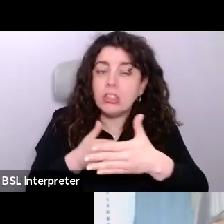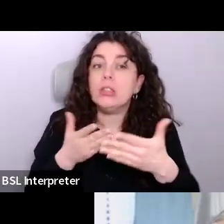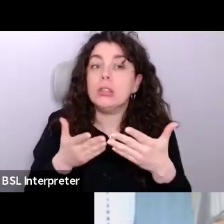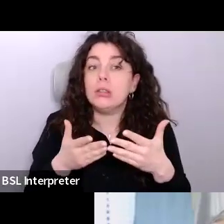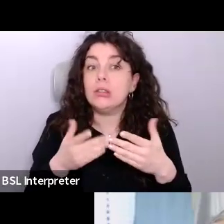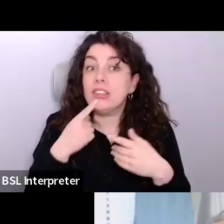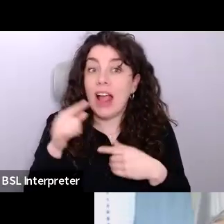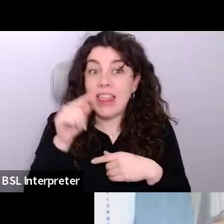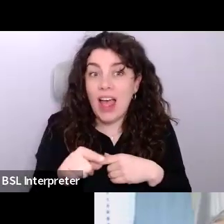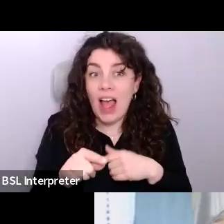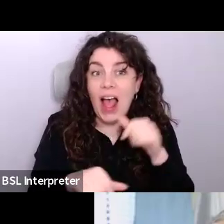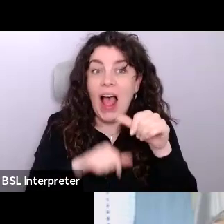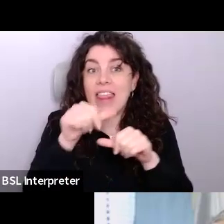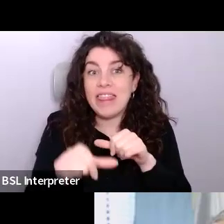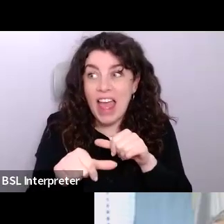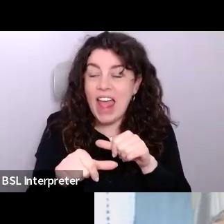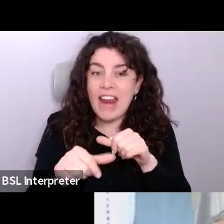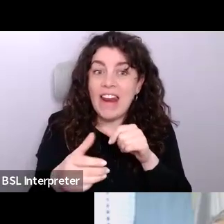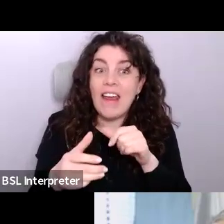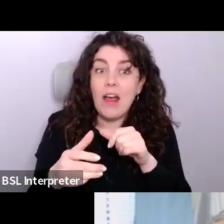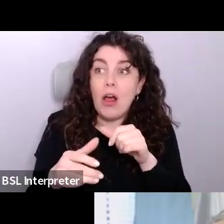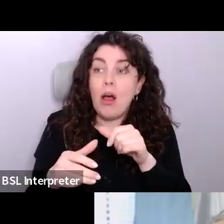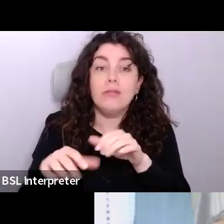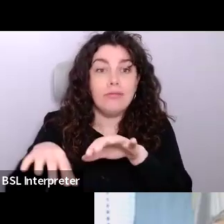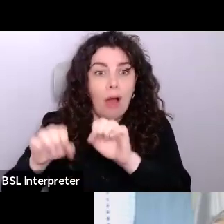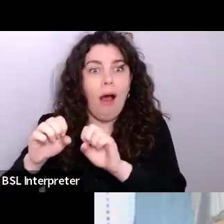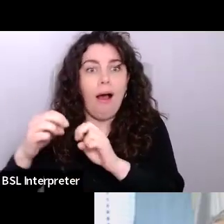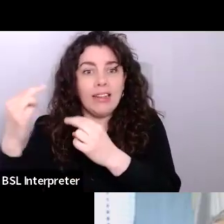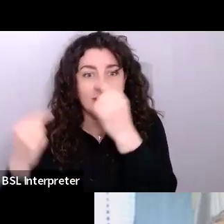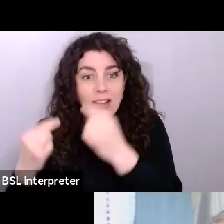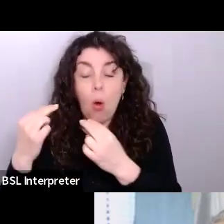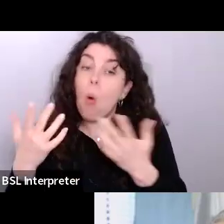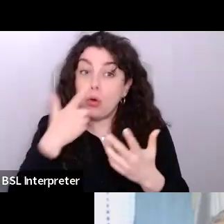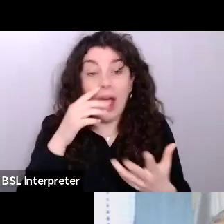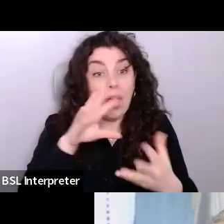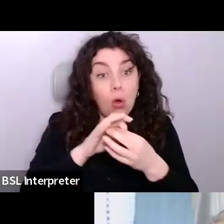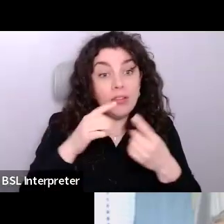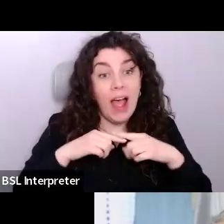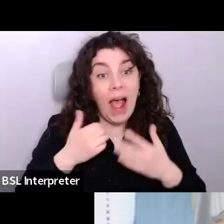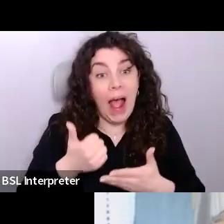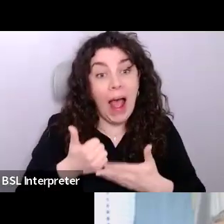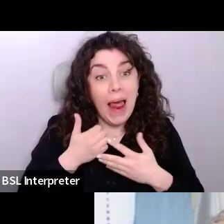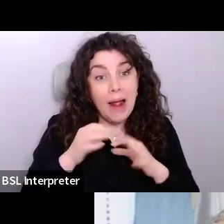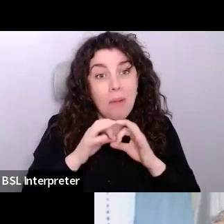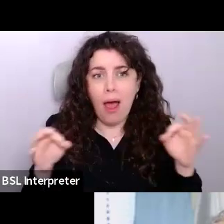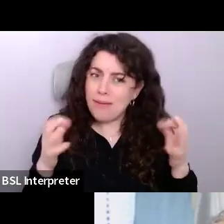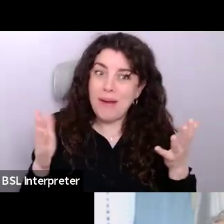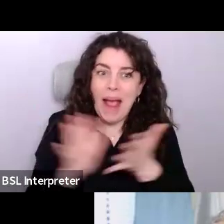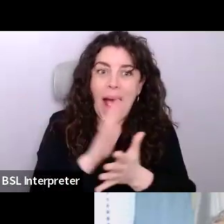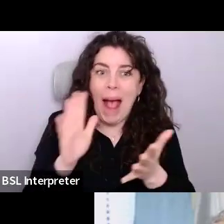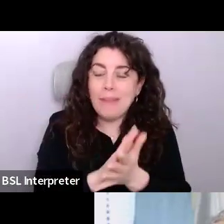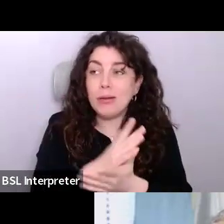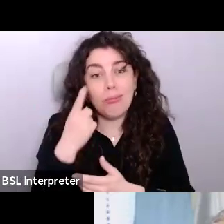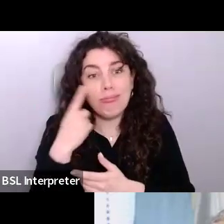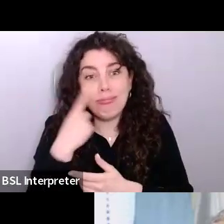know, loop in with an Access to Work assessor. You can call our helpline as well. We'd be really happy to kick that around